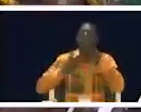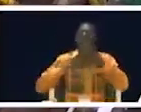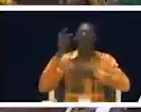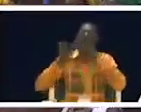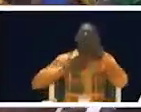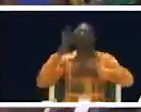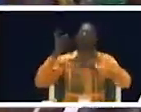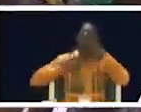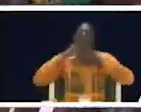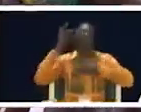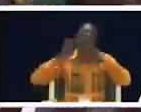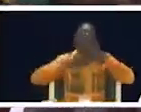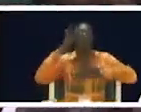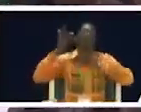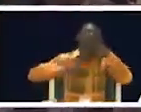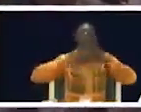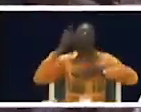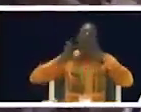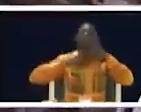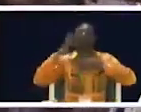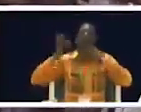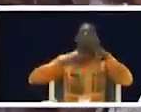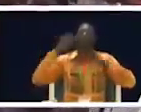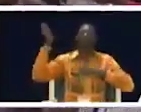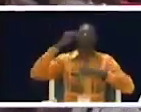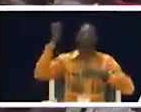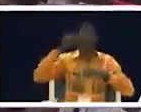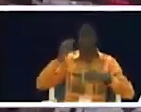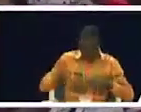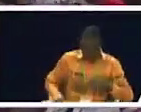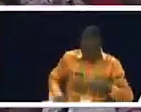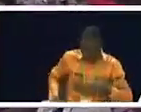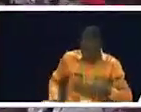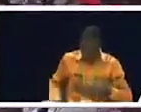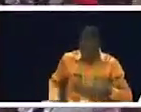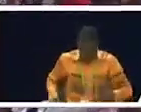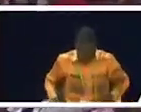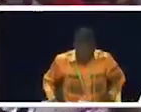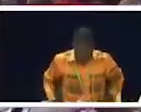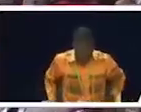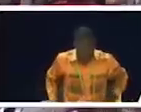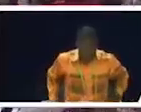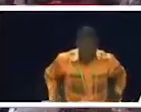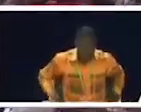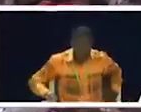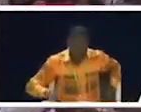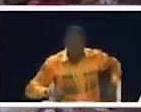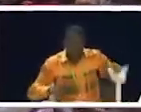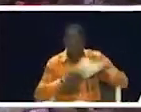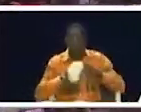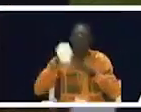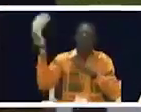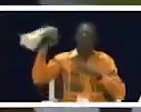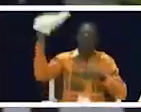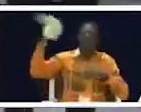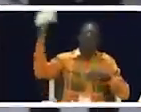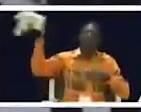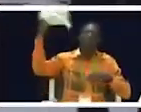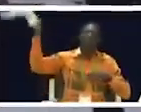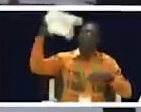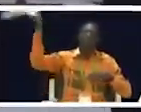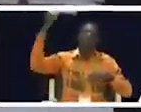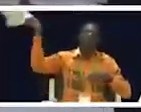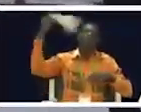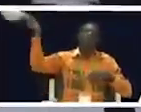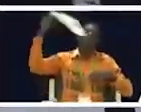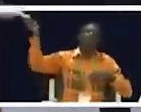noise. Get something in your hand and raise it up to the champion. Raise it up to the champion. Raise it up to the champion, to